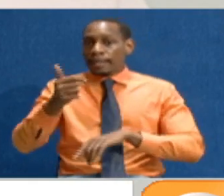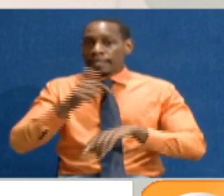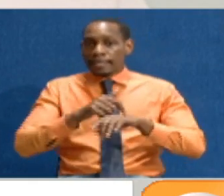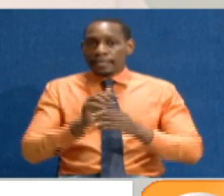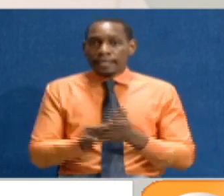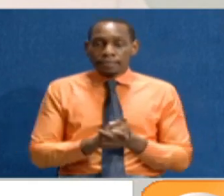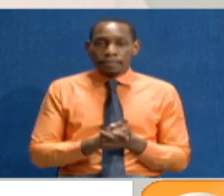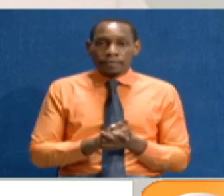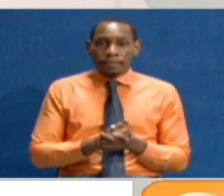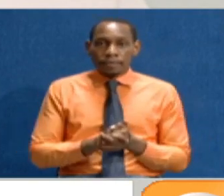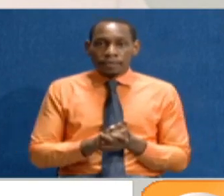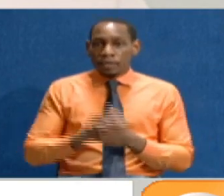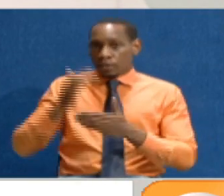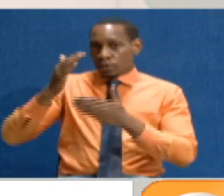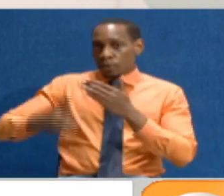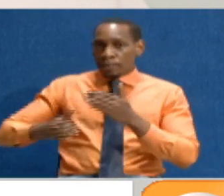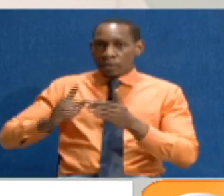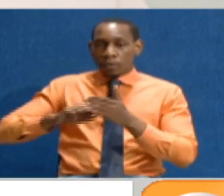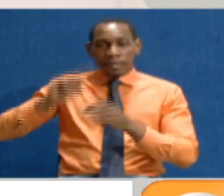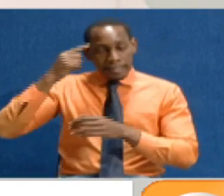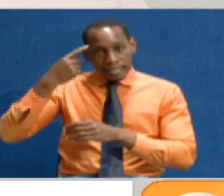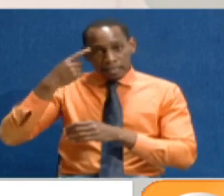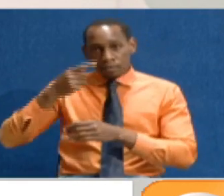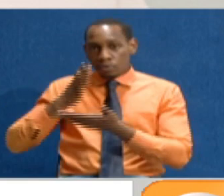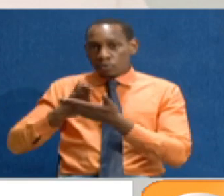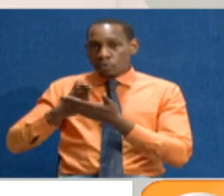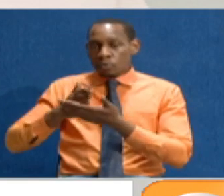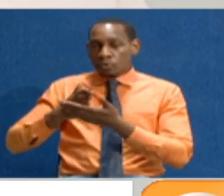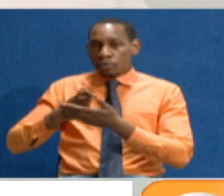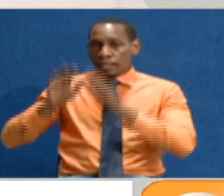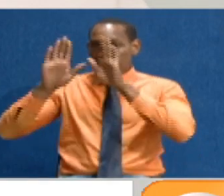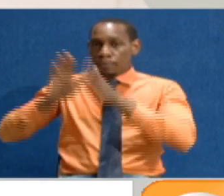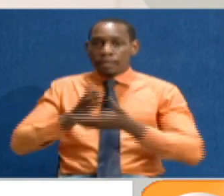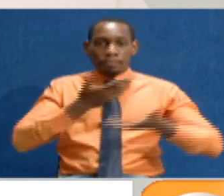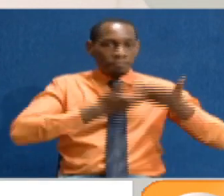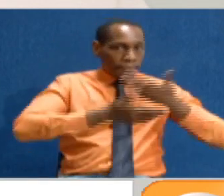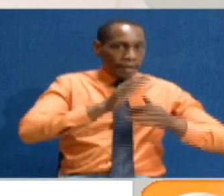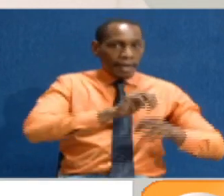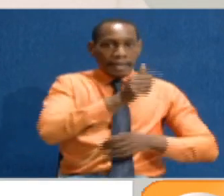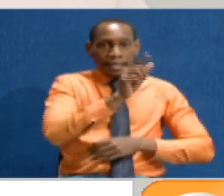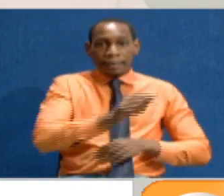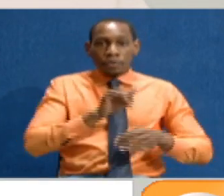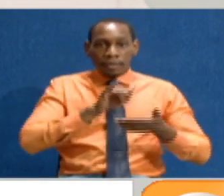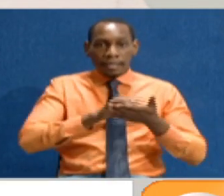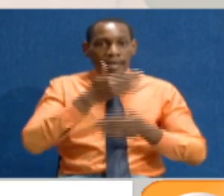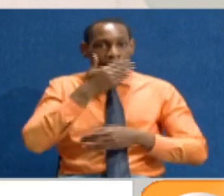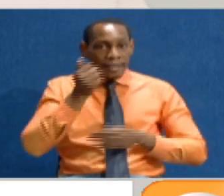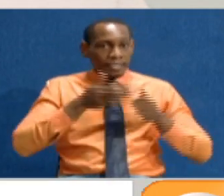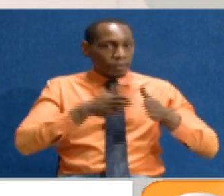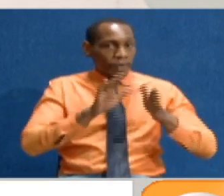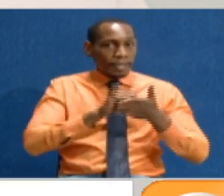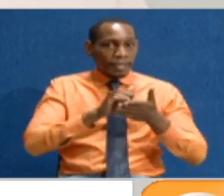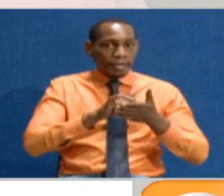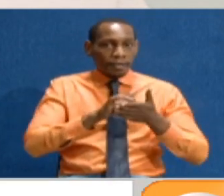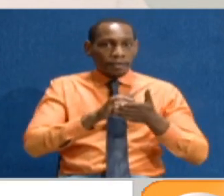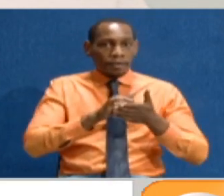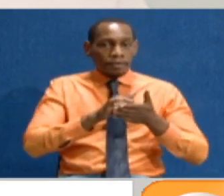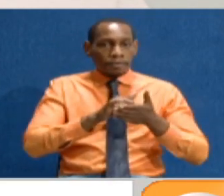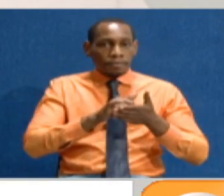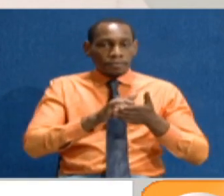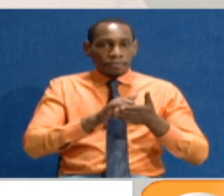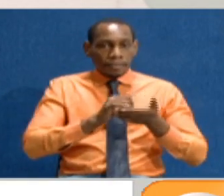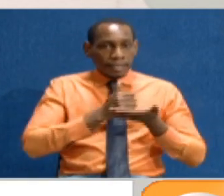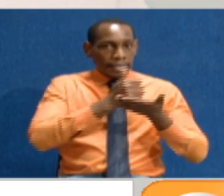sometimes suspending what you think is important to you and listening to someone else might actually be a good way for you to actually get some